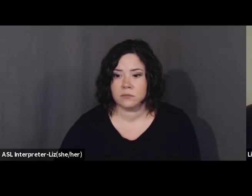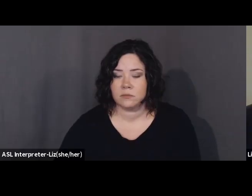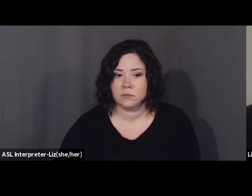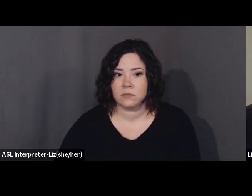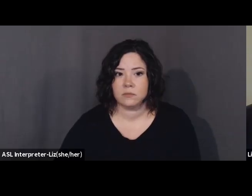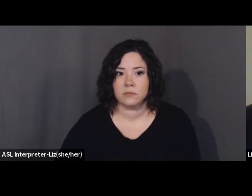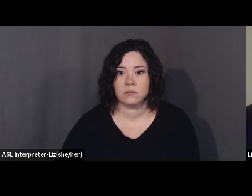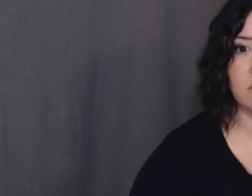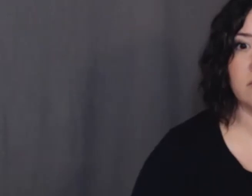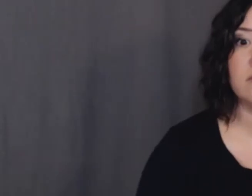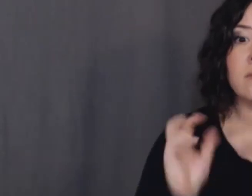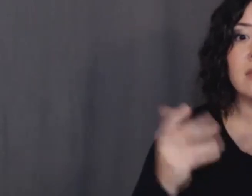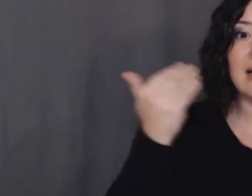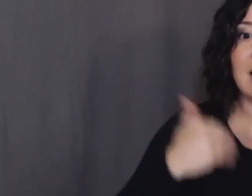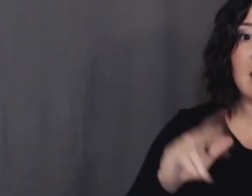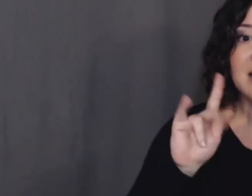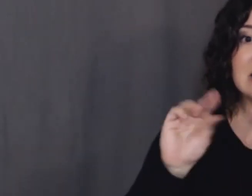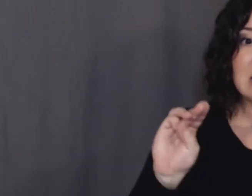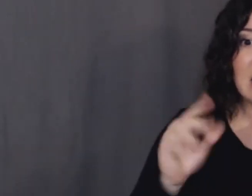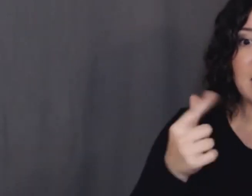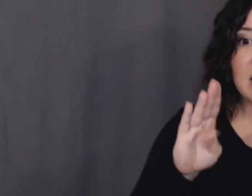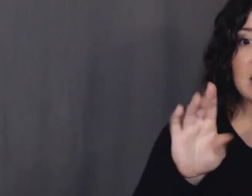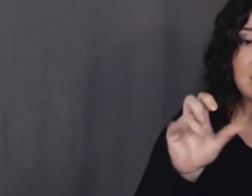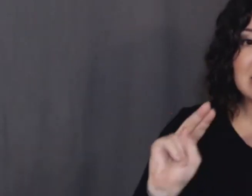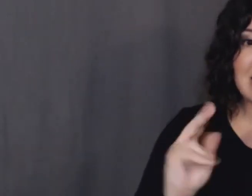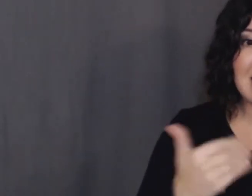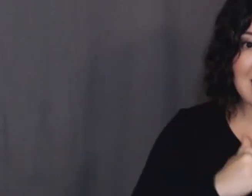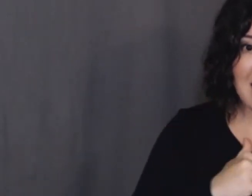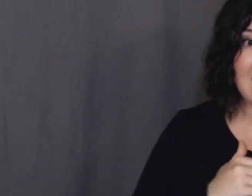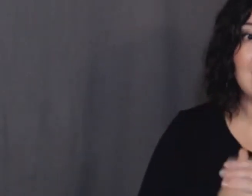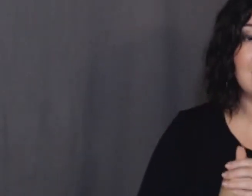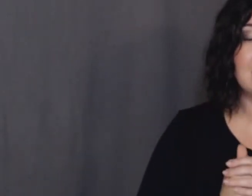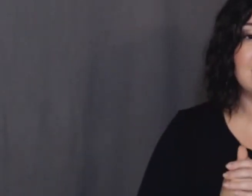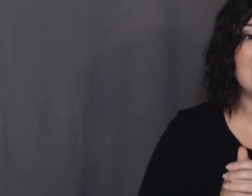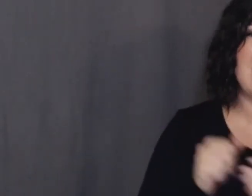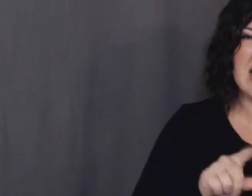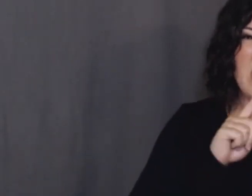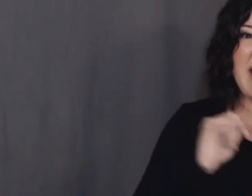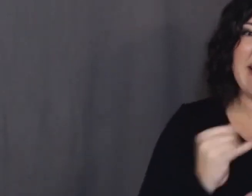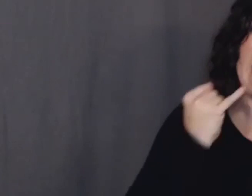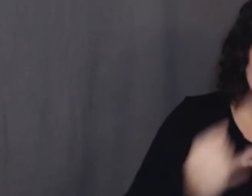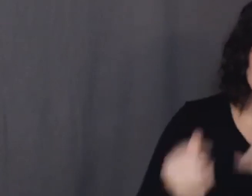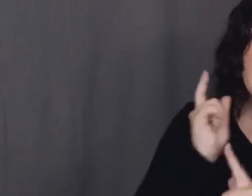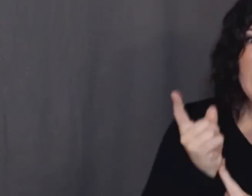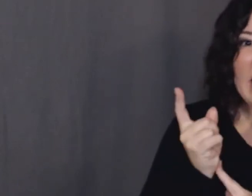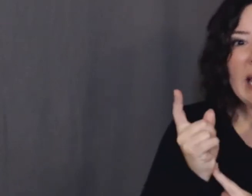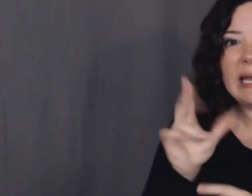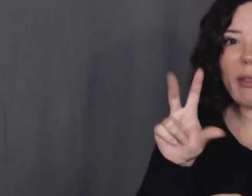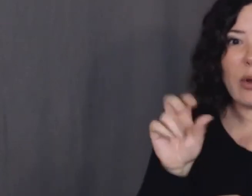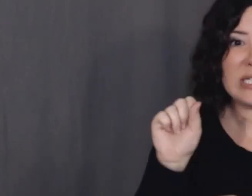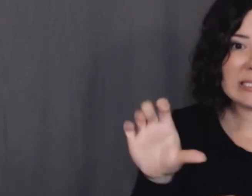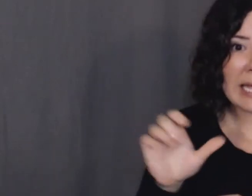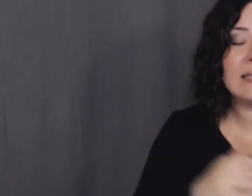Okay, this is Kim Gibson again. We're down to the last basically minute and 30 seconds. I just want to